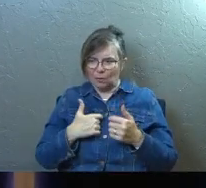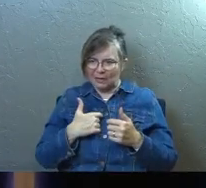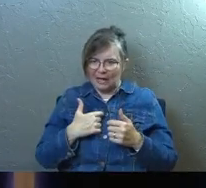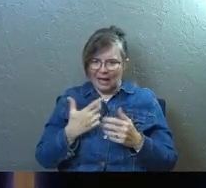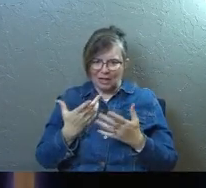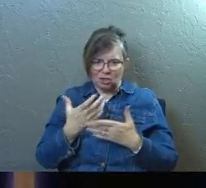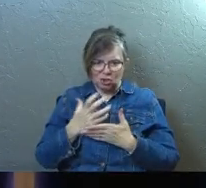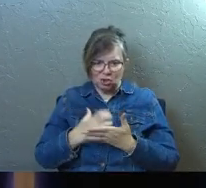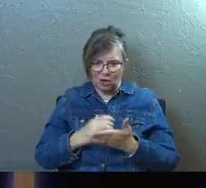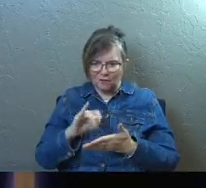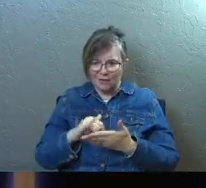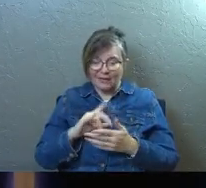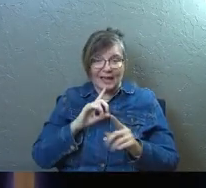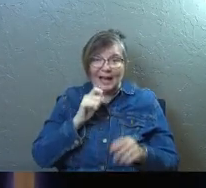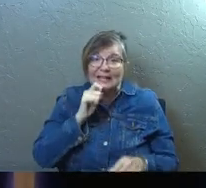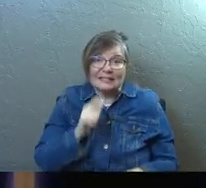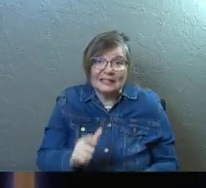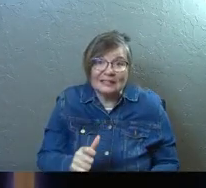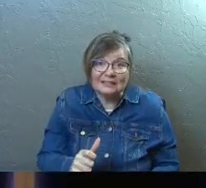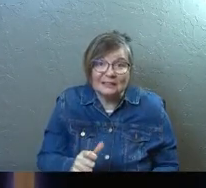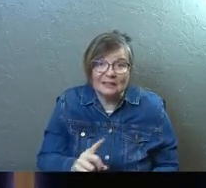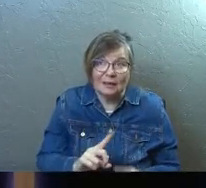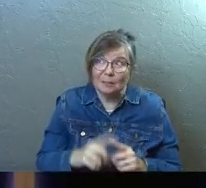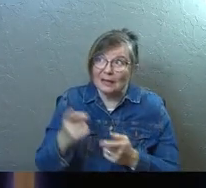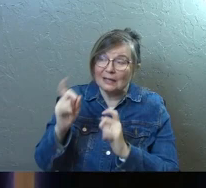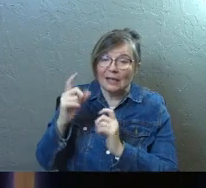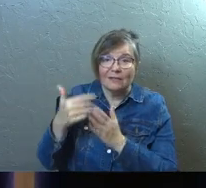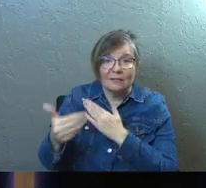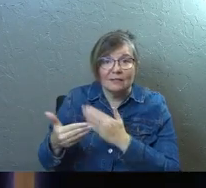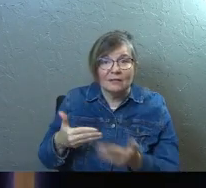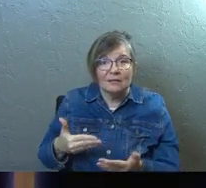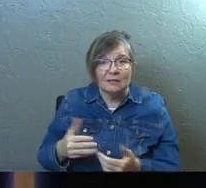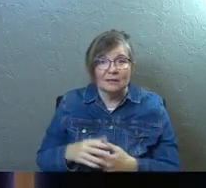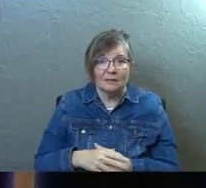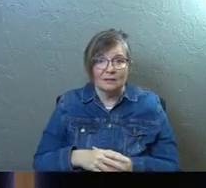did I deserve all of that? The answer is, I didn't.